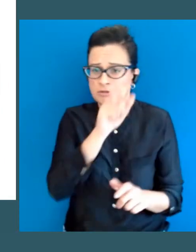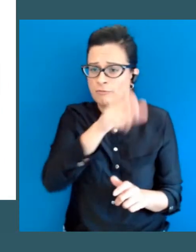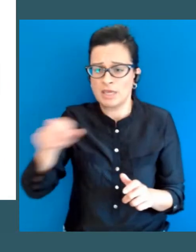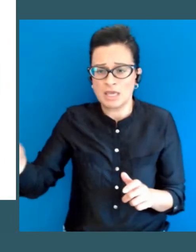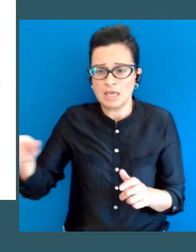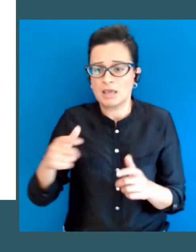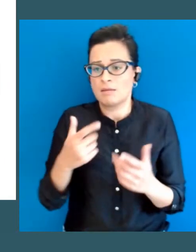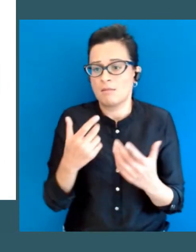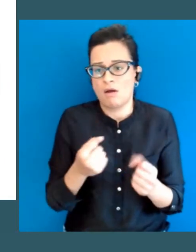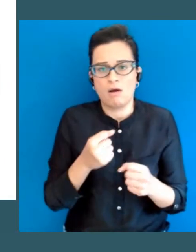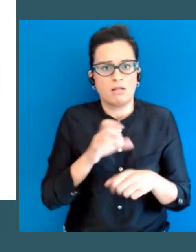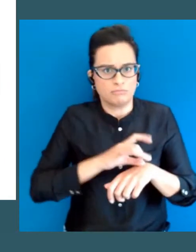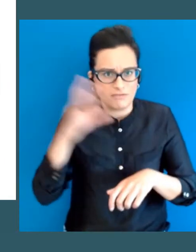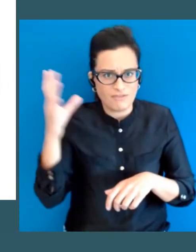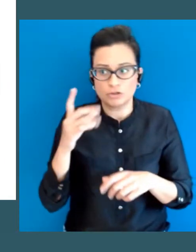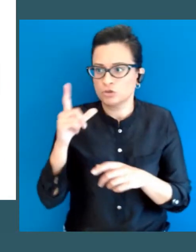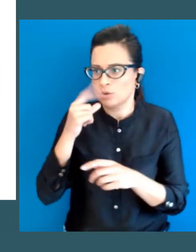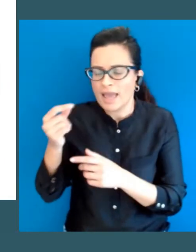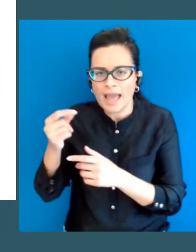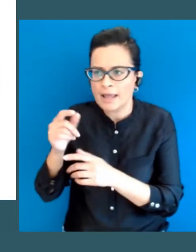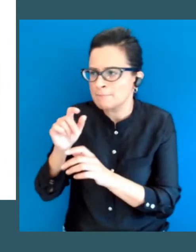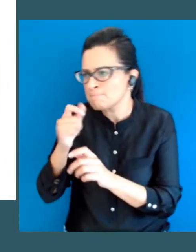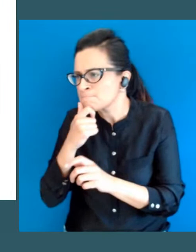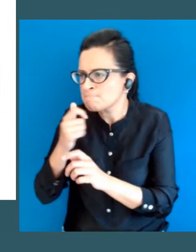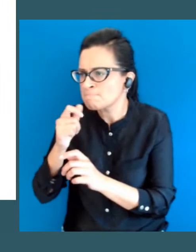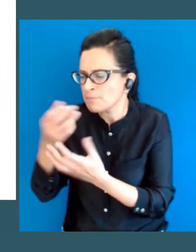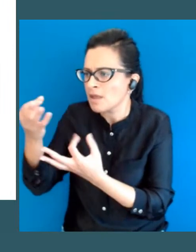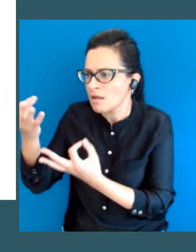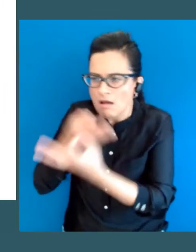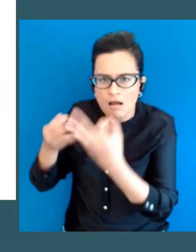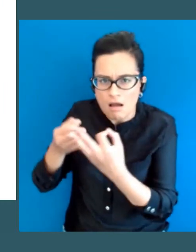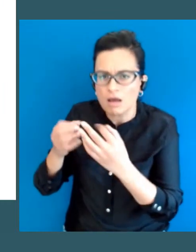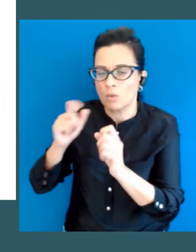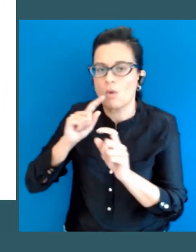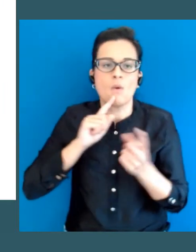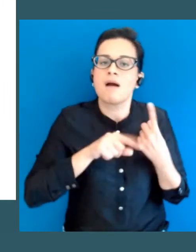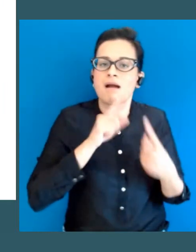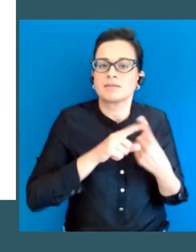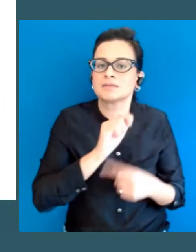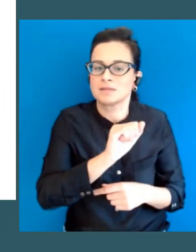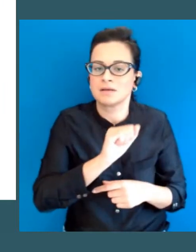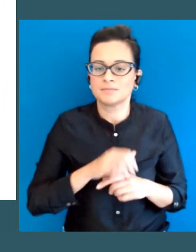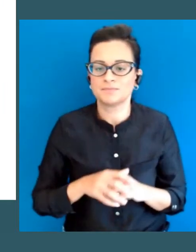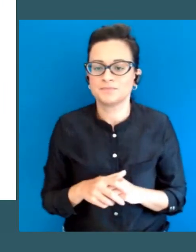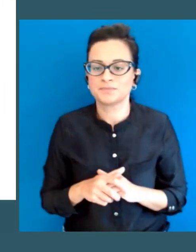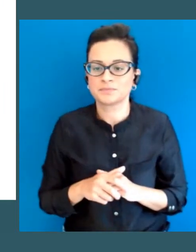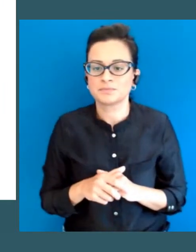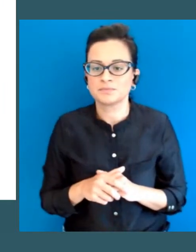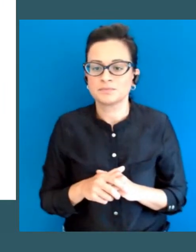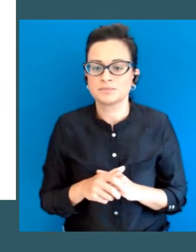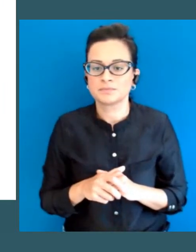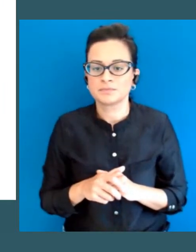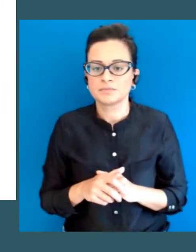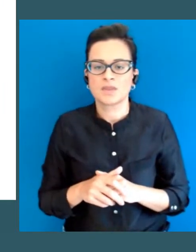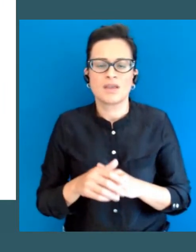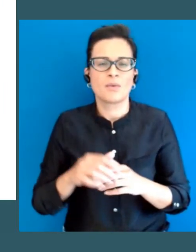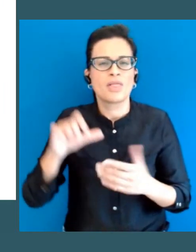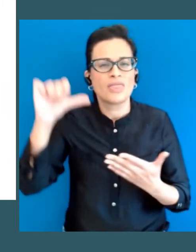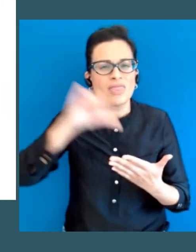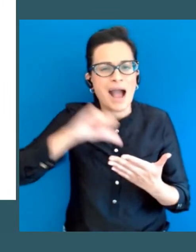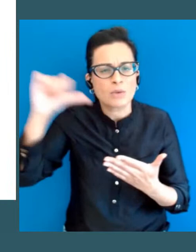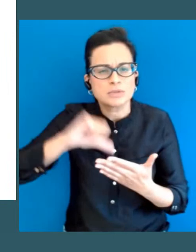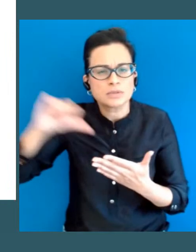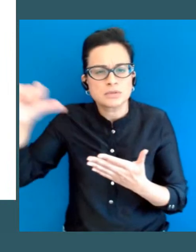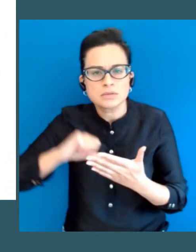professionals who can always answer any queries that we can't. We have thousands of helpline calls and emails every